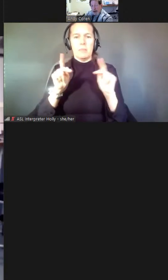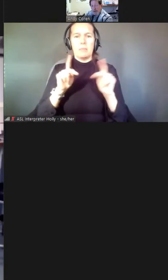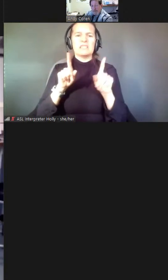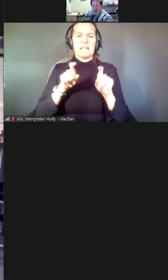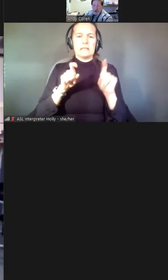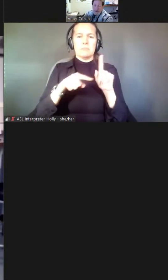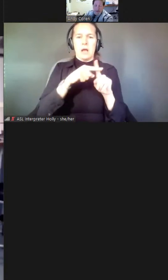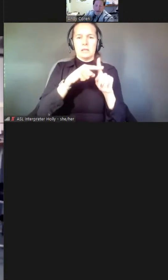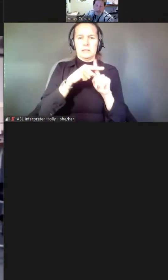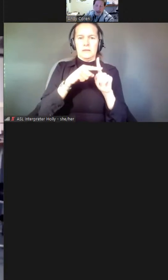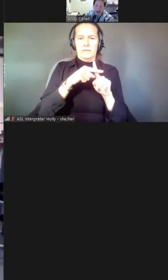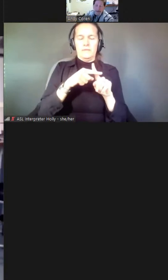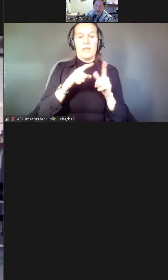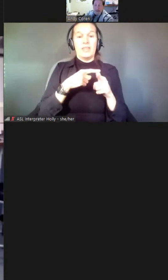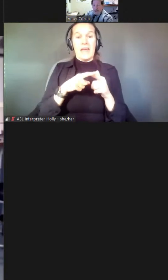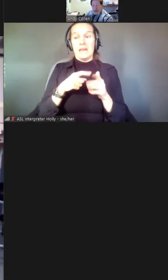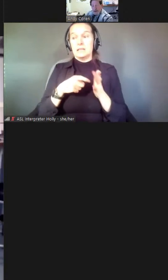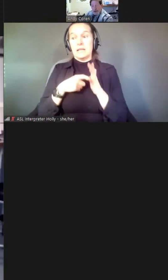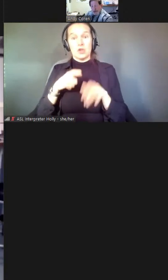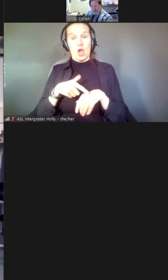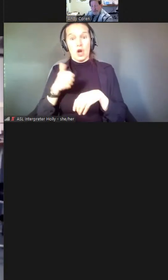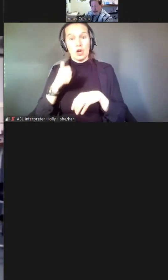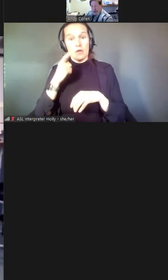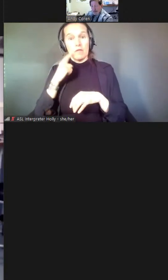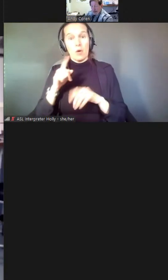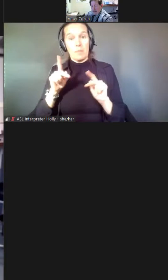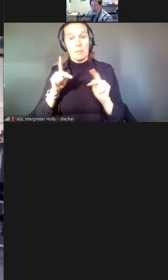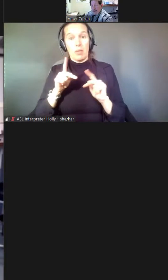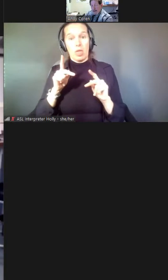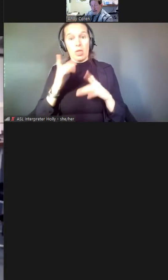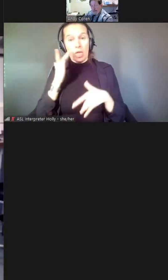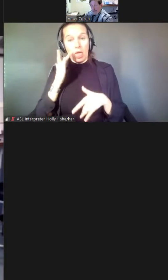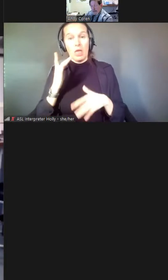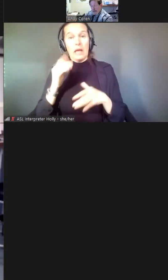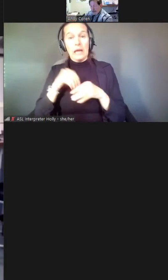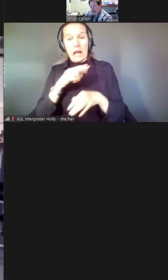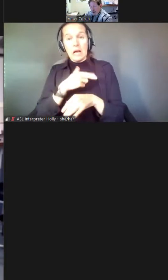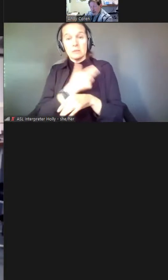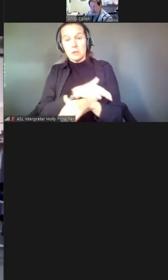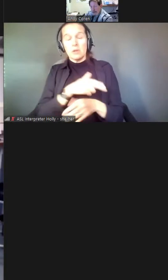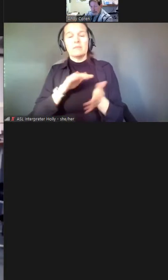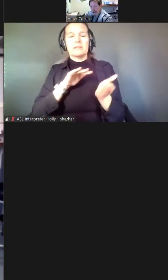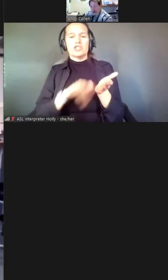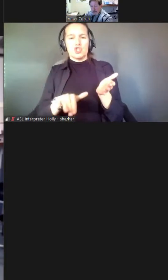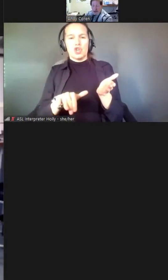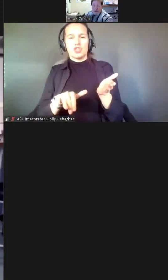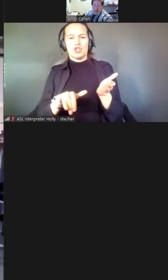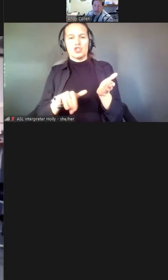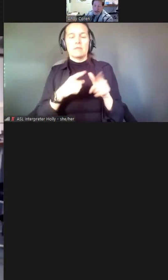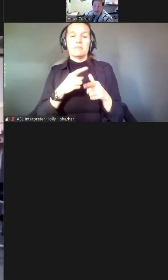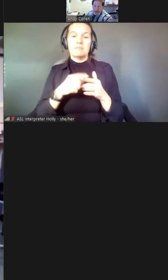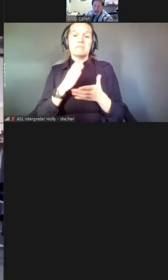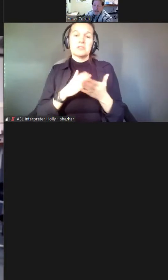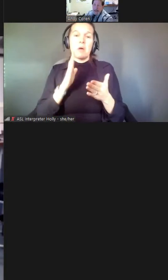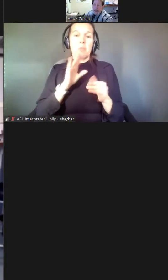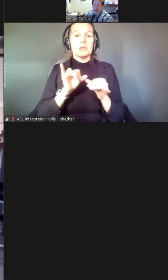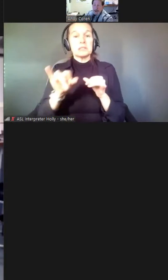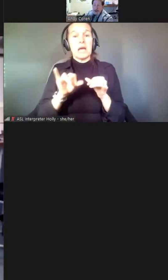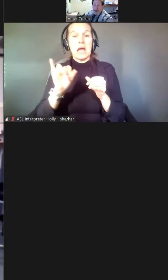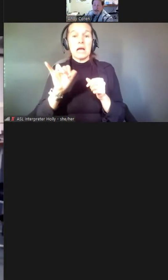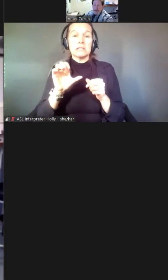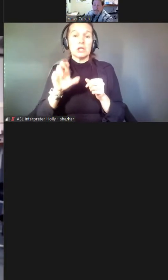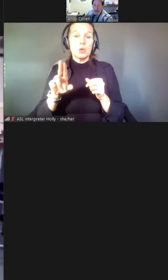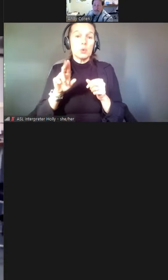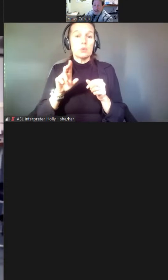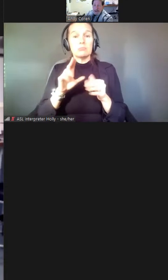little longer for those people who are in the hospital to be discharged from the hospital. And then some will stay in the ICU and some will pass away. So it's